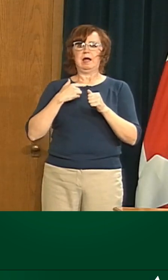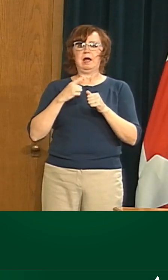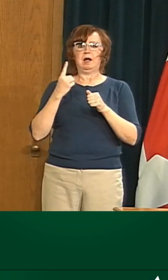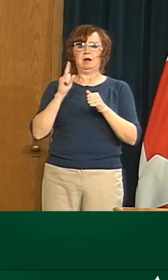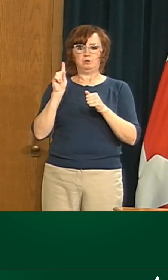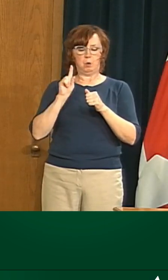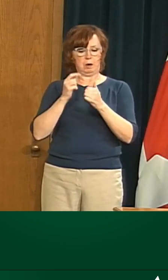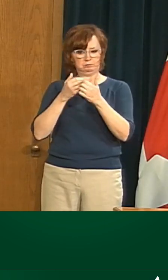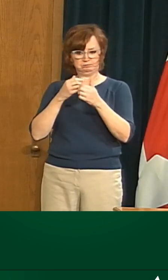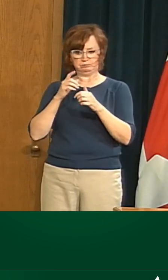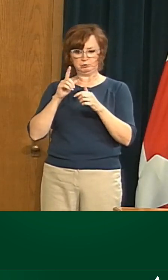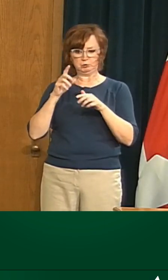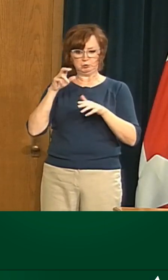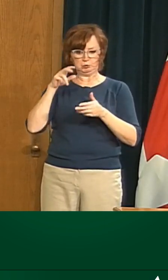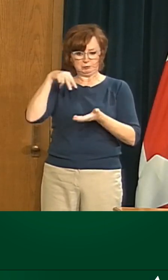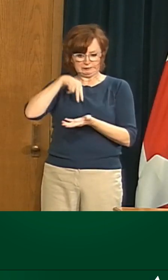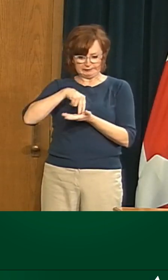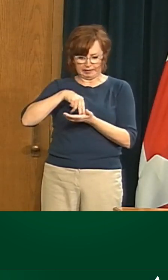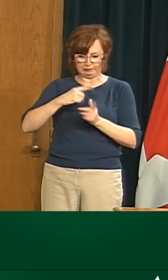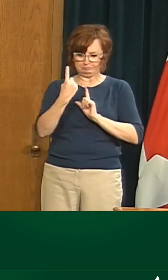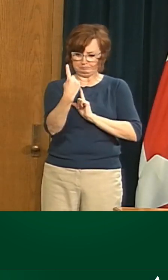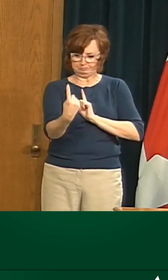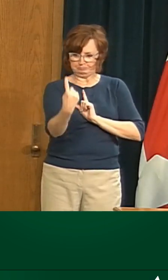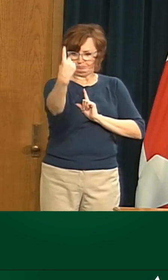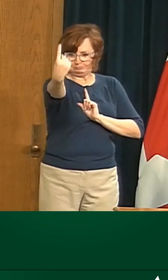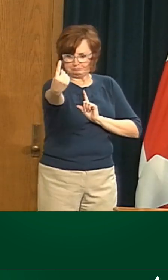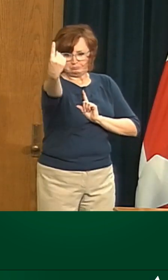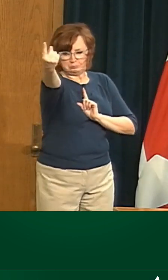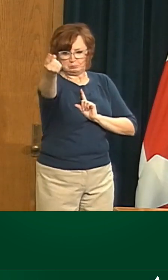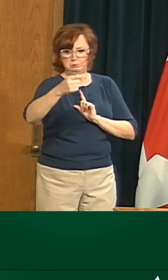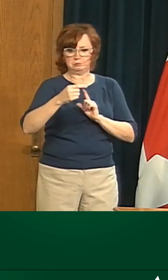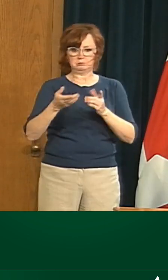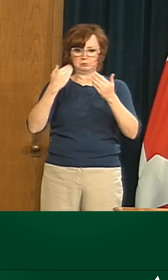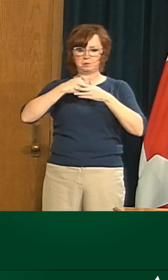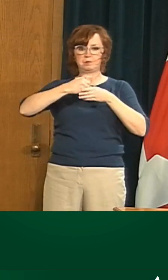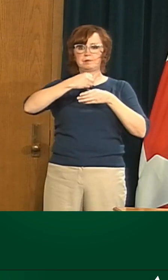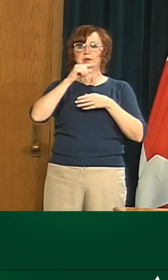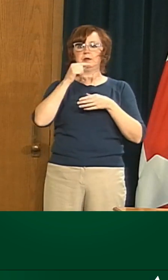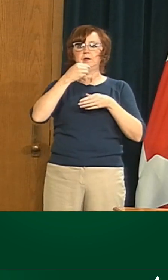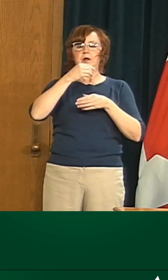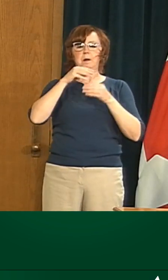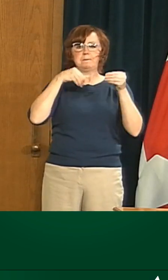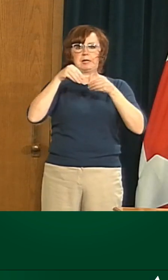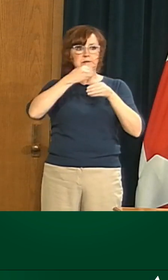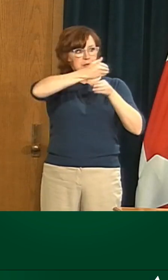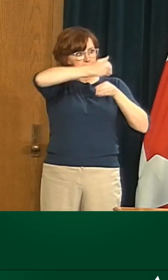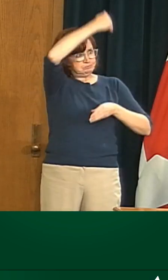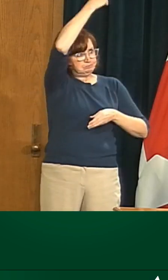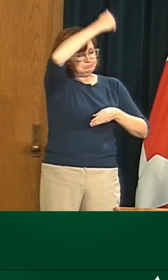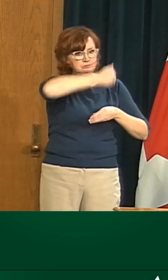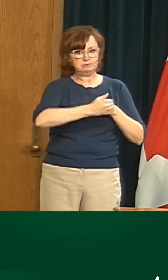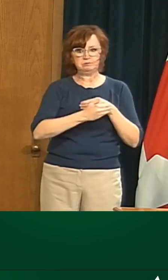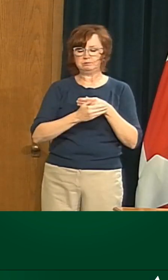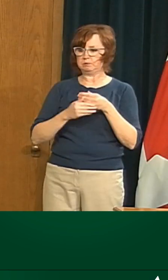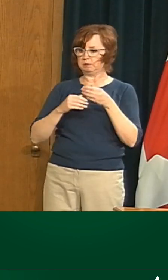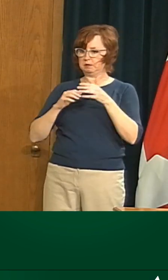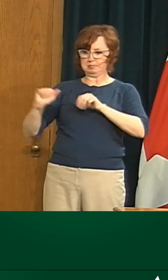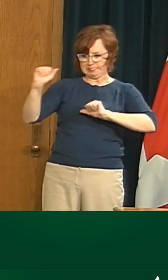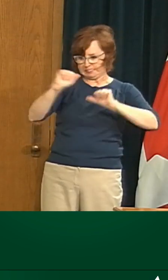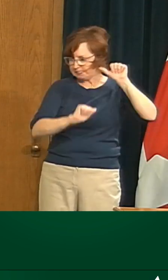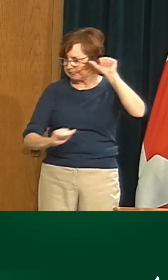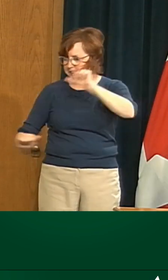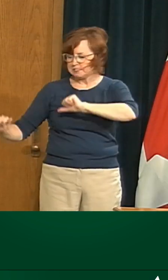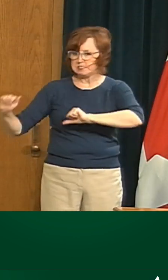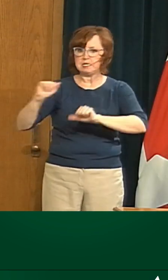example, ensuring physical distancing for the safety of employees and their customers, increased their disinfecting of